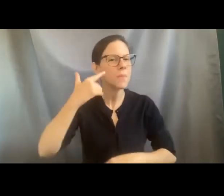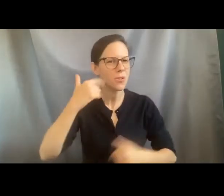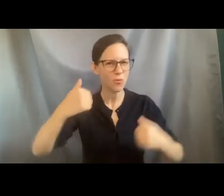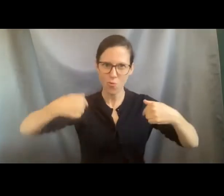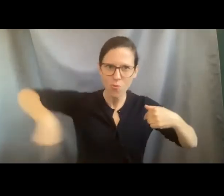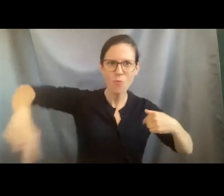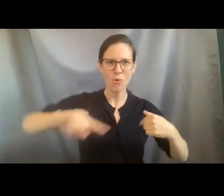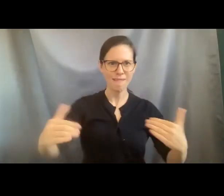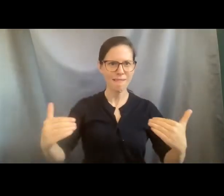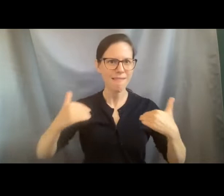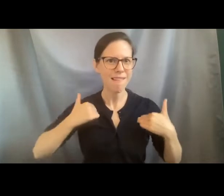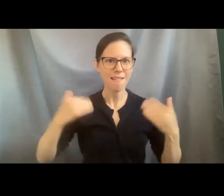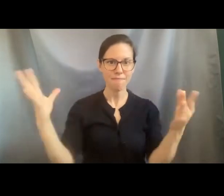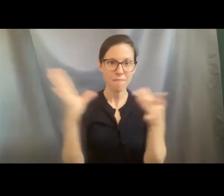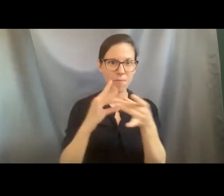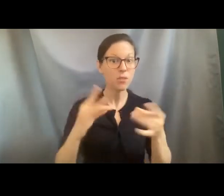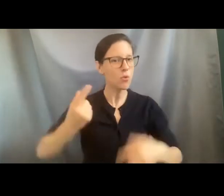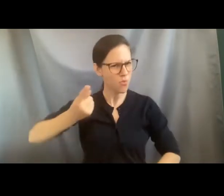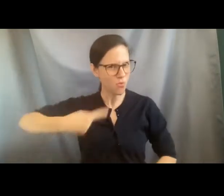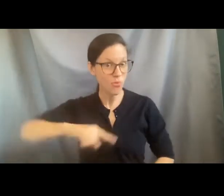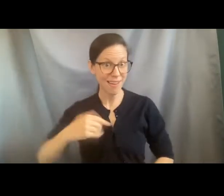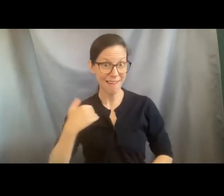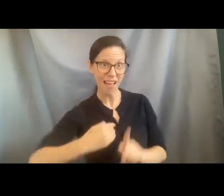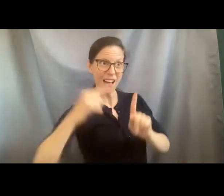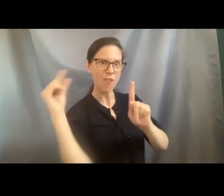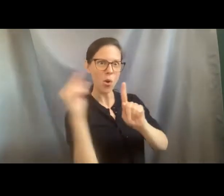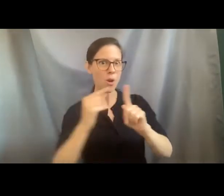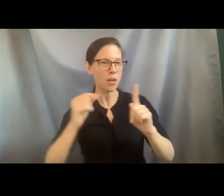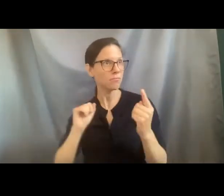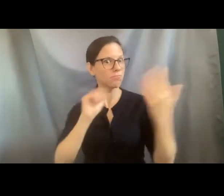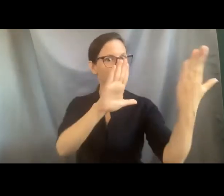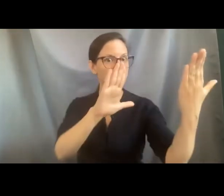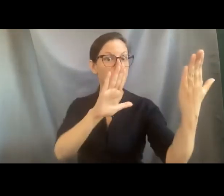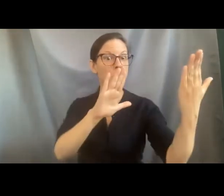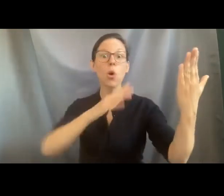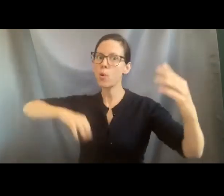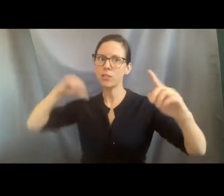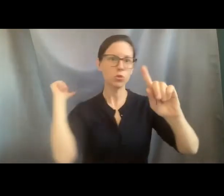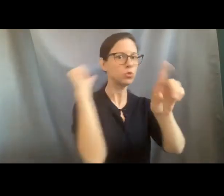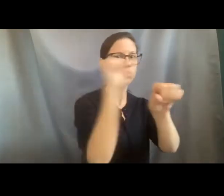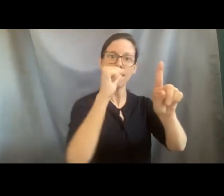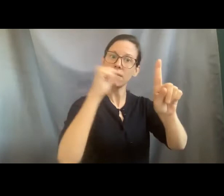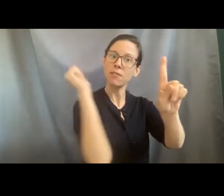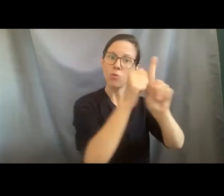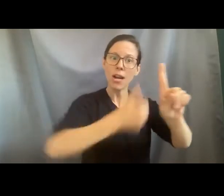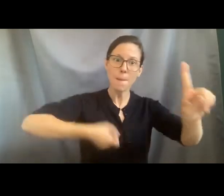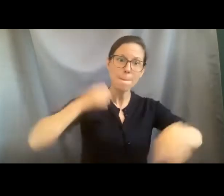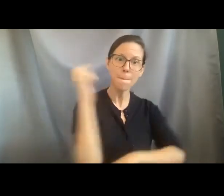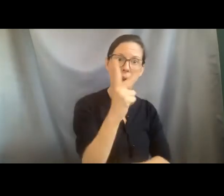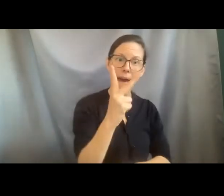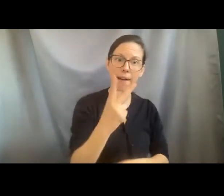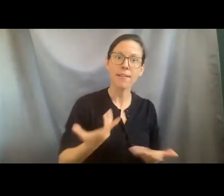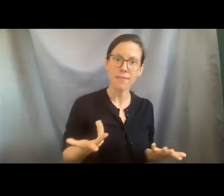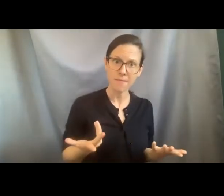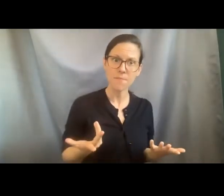We have words. We too are striking back. We are